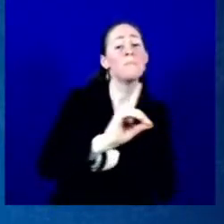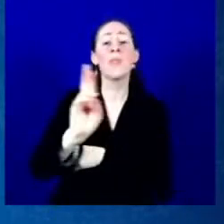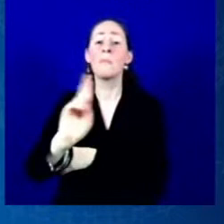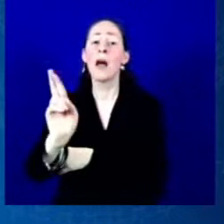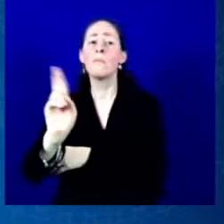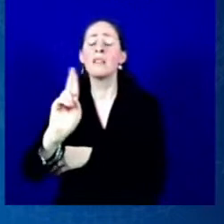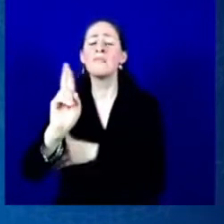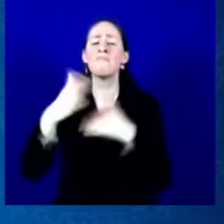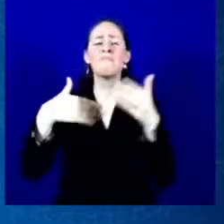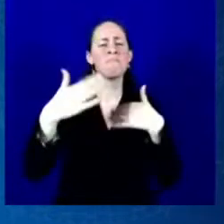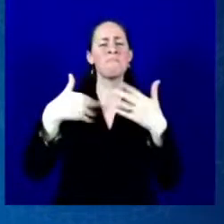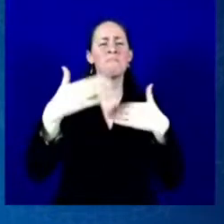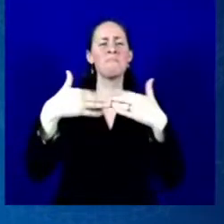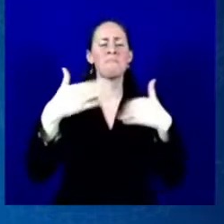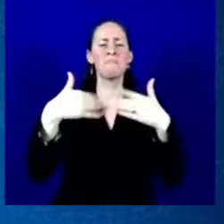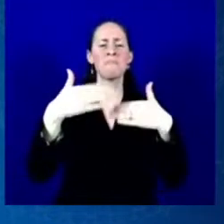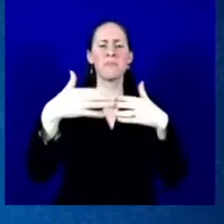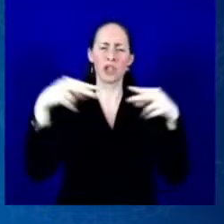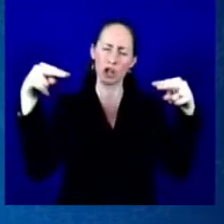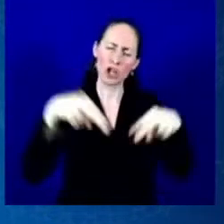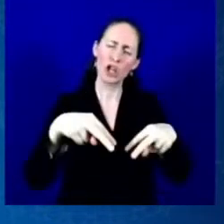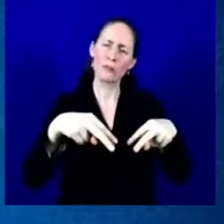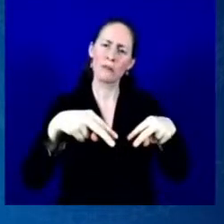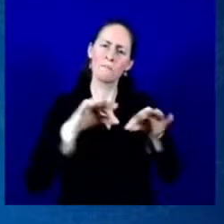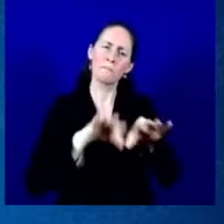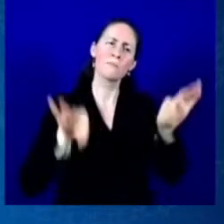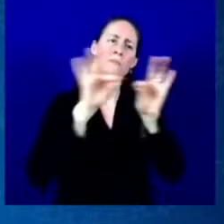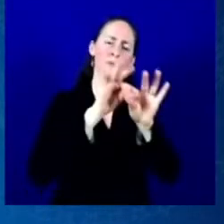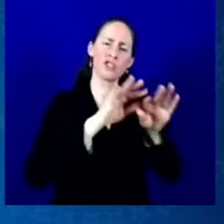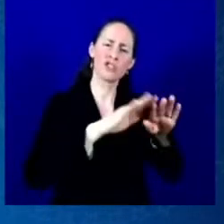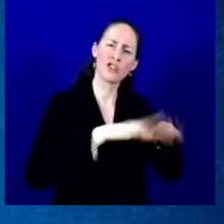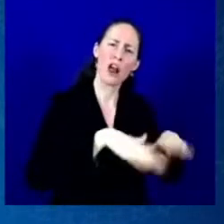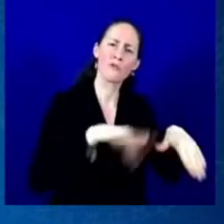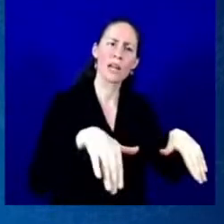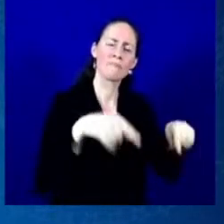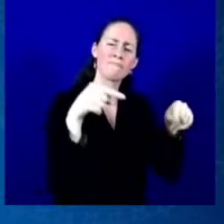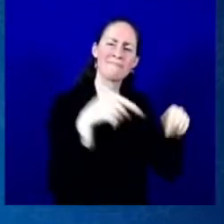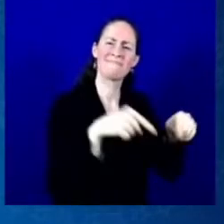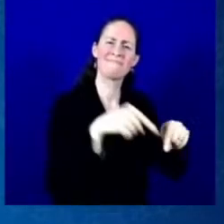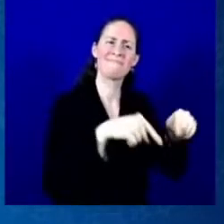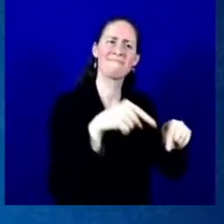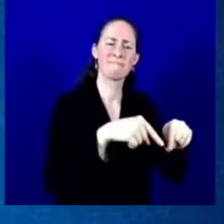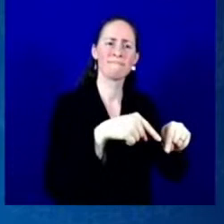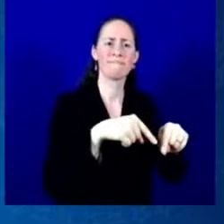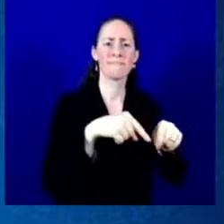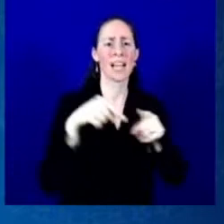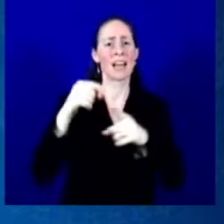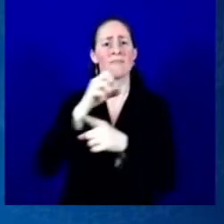taking care of an elderly loved one who can't be left alone.